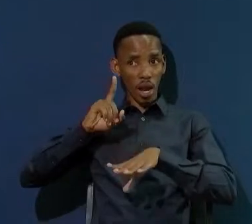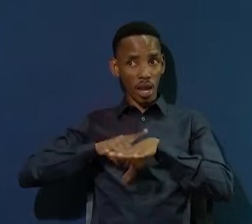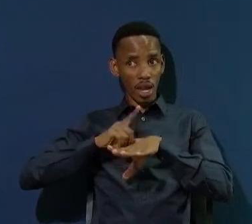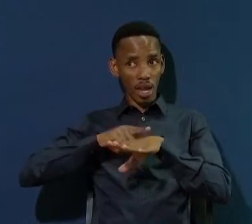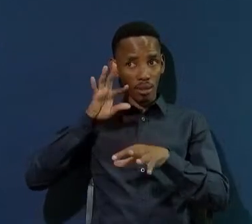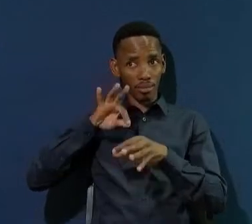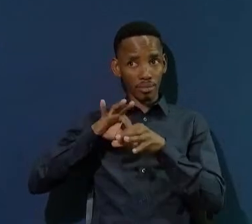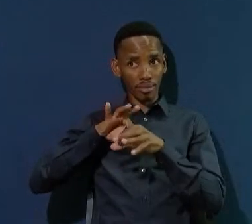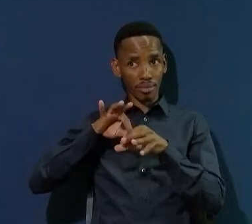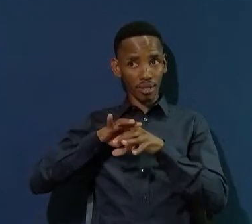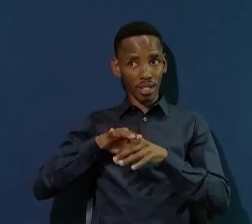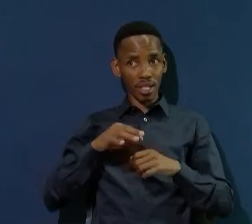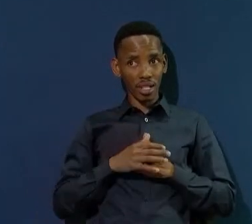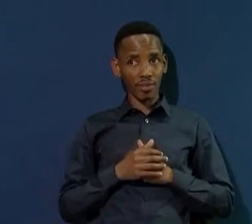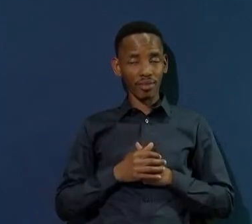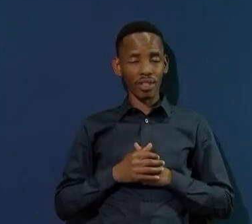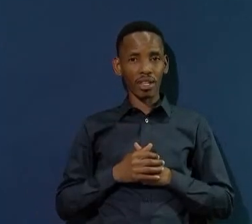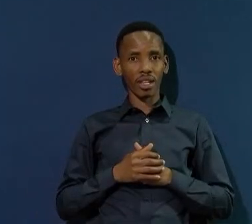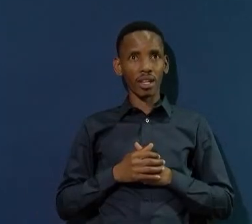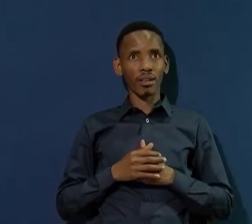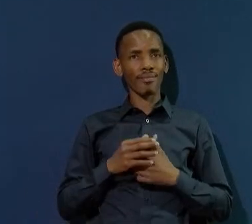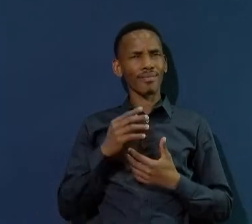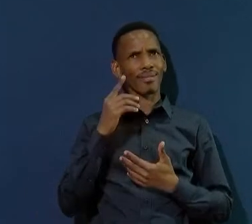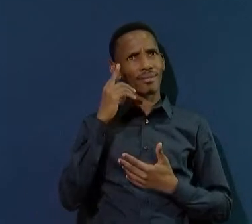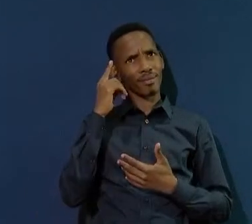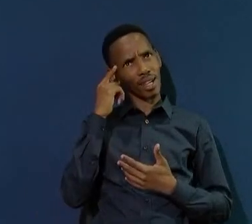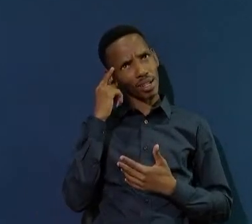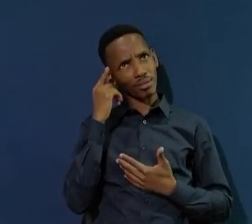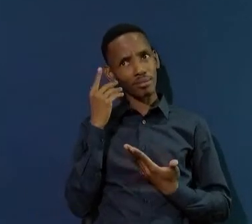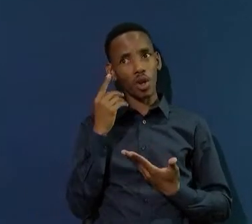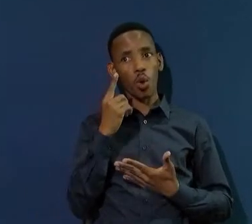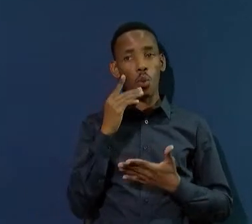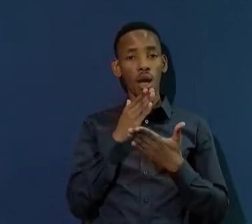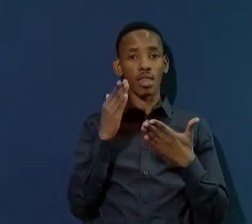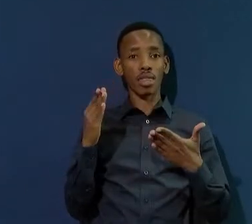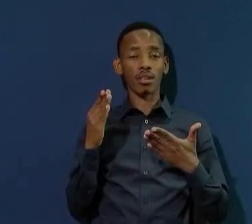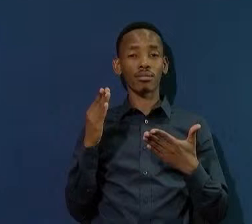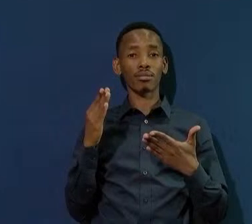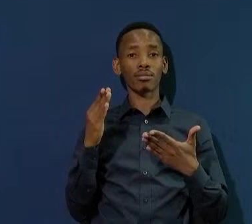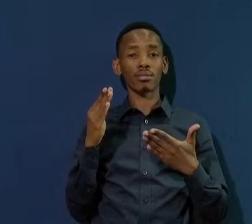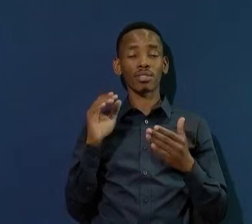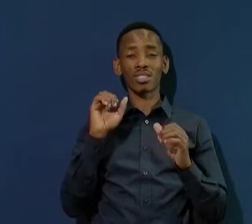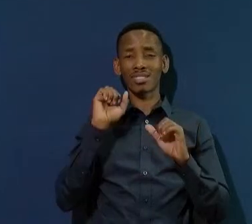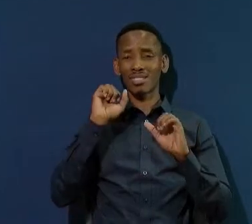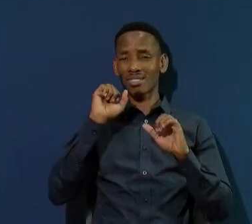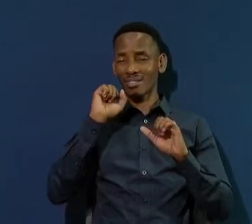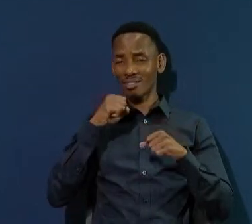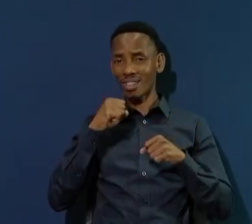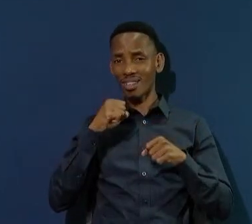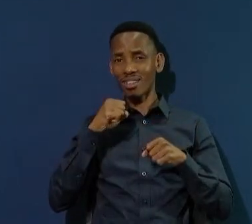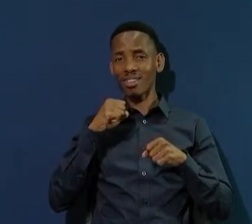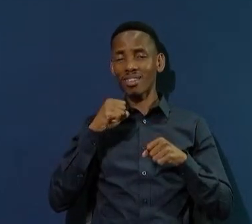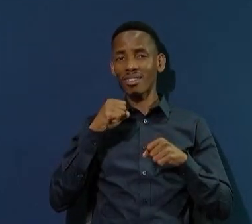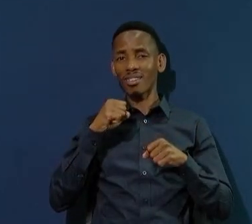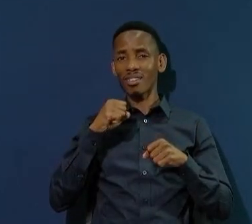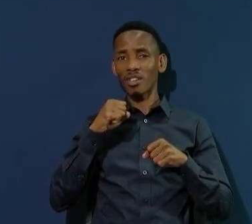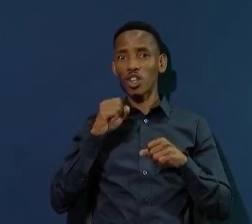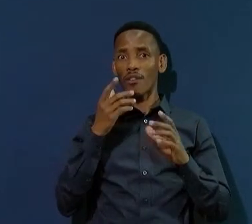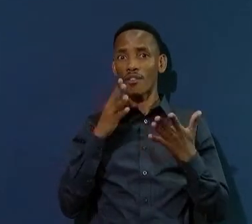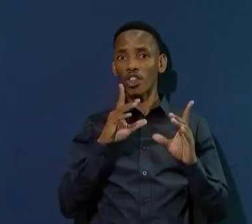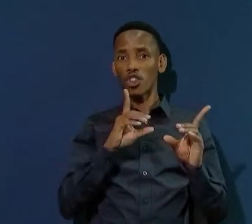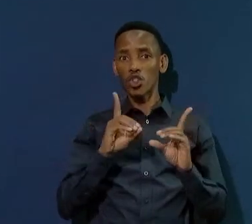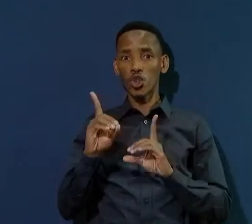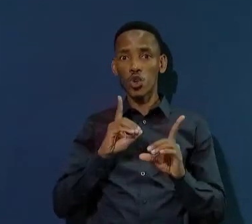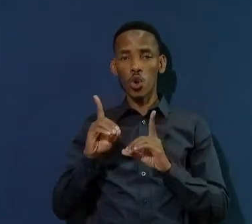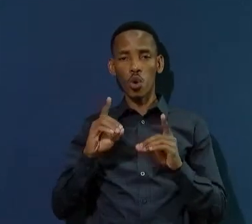a first-time voter? Yeah, I think that's the one thing I can say they've done a pretty good job at doing. You know, enlightening the